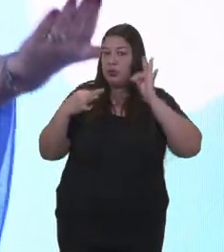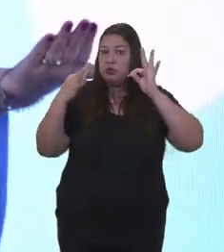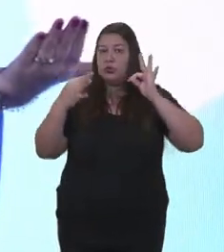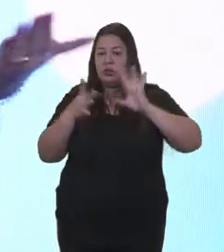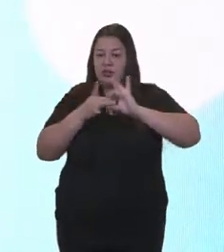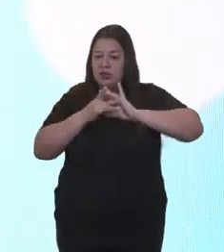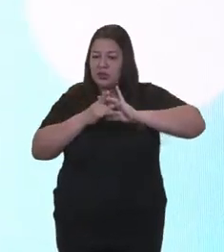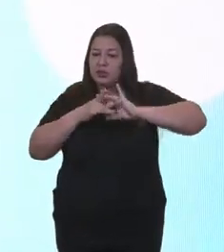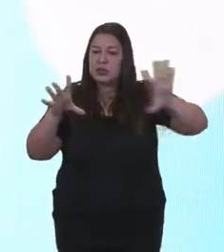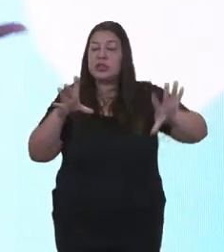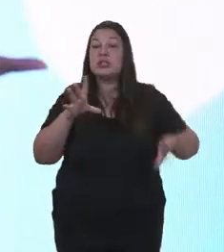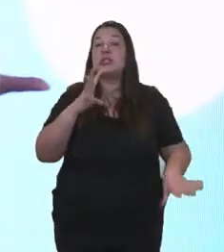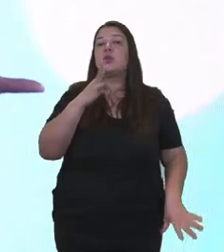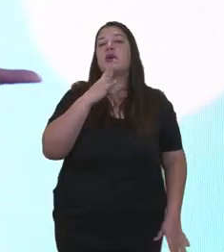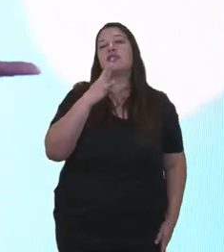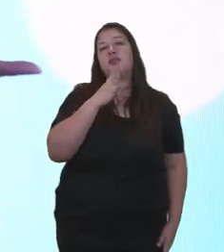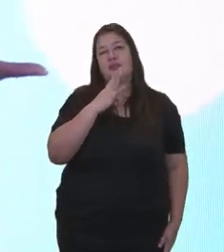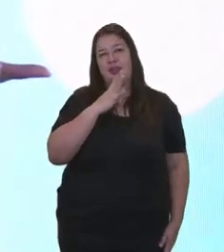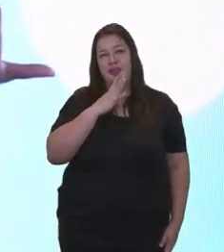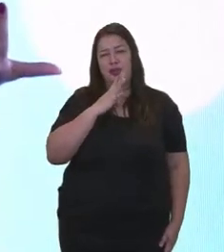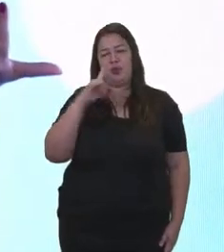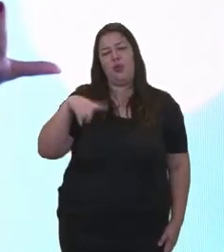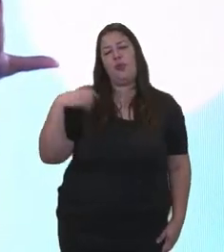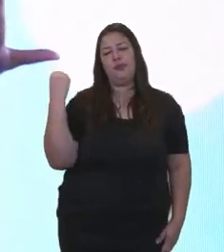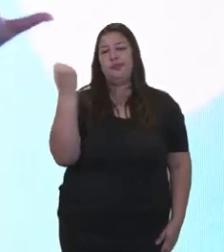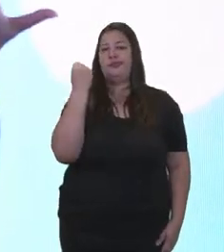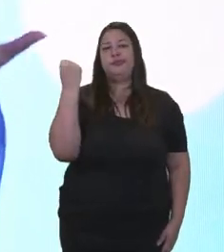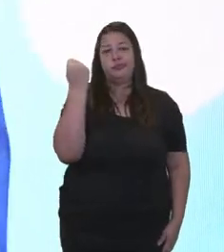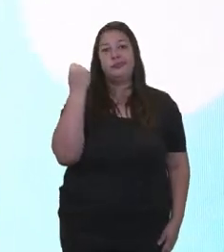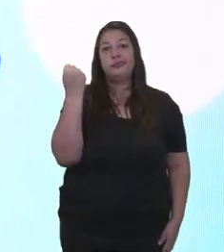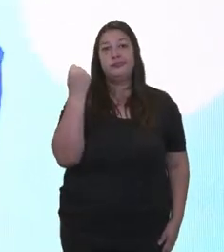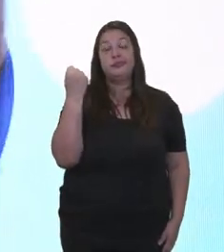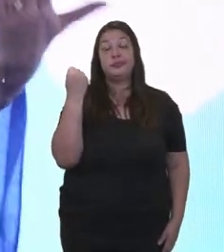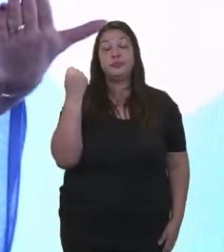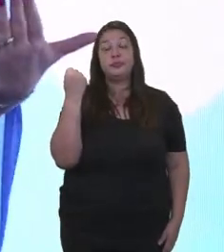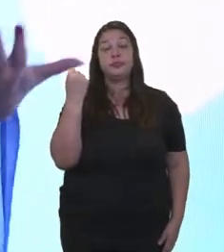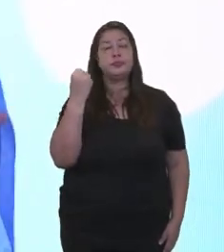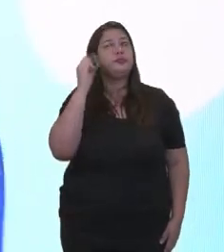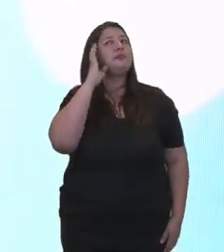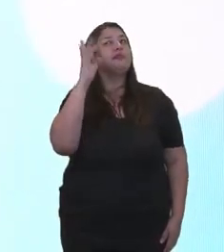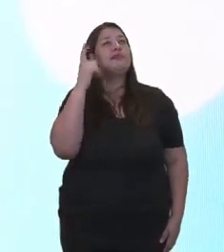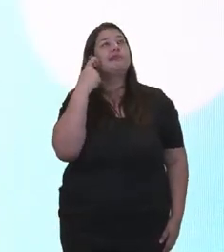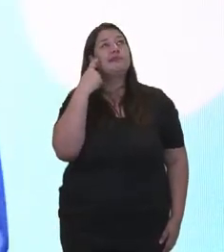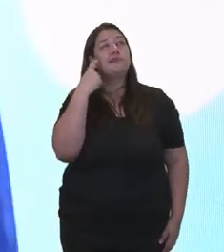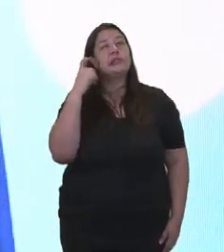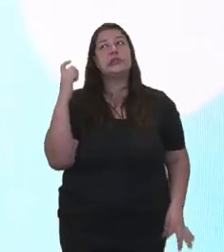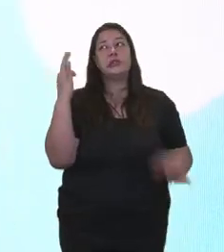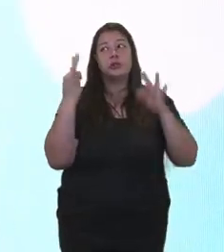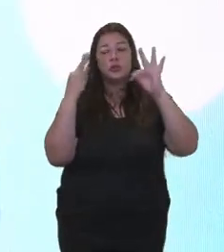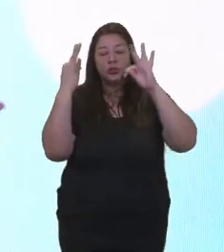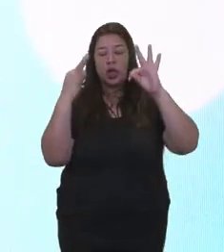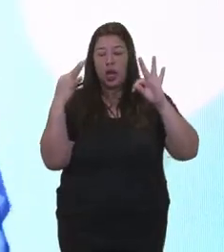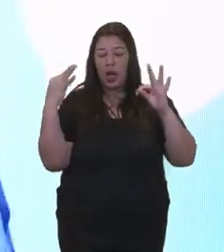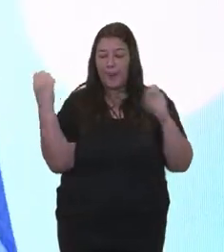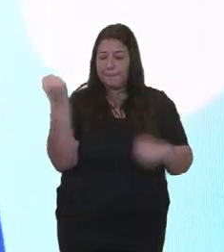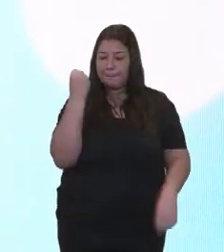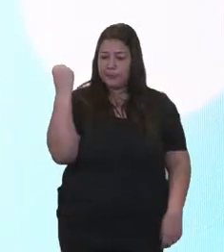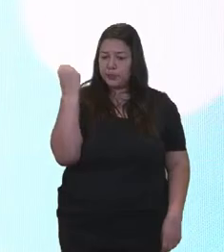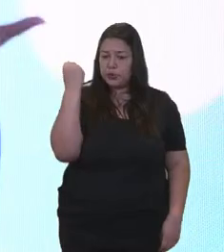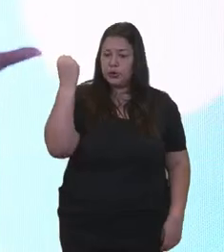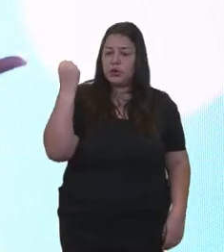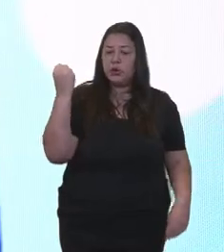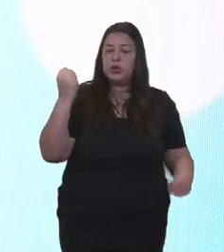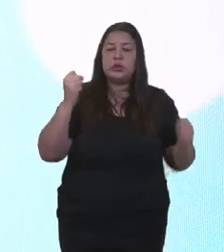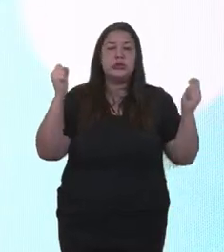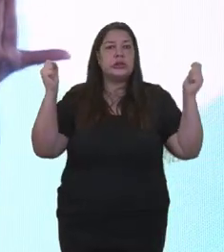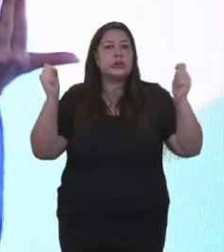I must offer democratization of knowledge. This is a powerful thing. Imagine technology that allows something